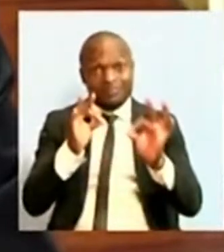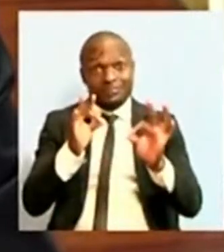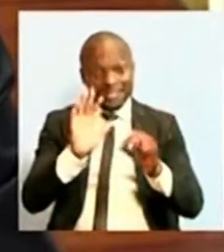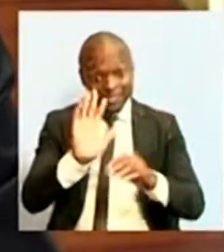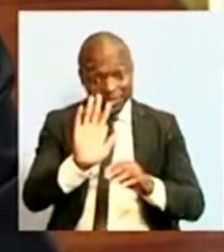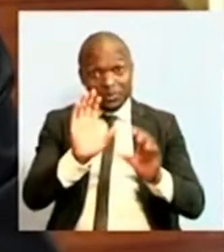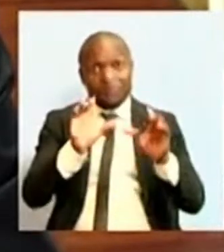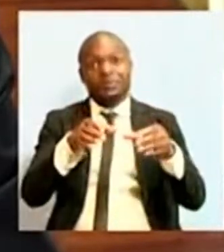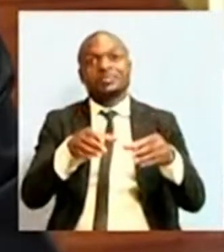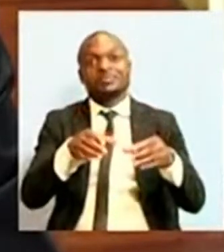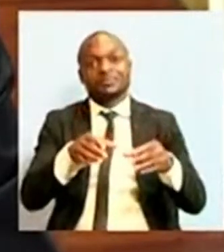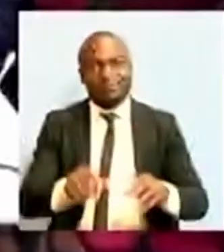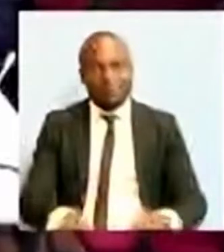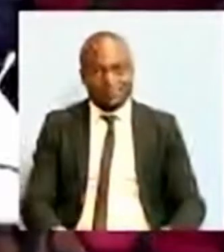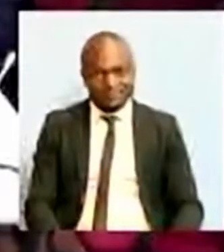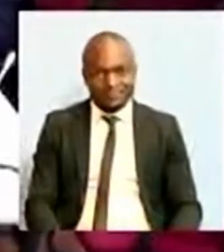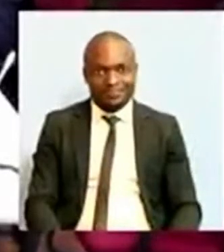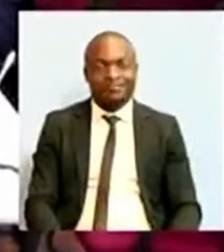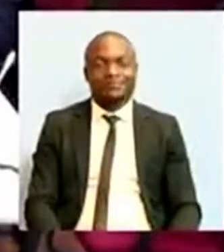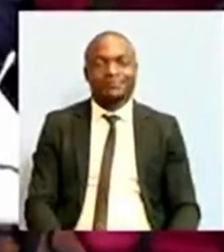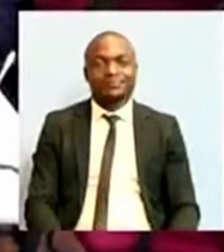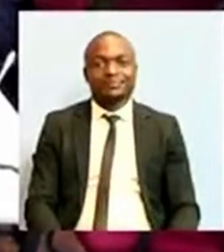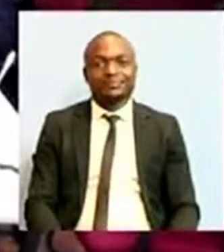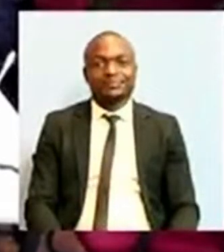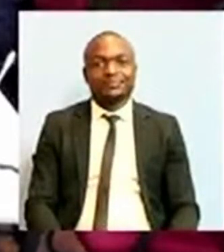your committee.